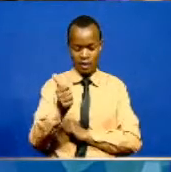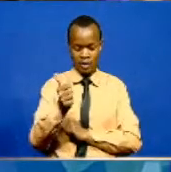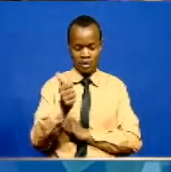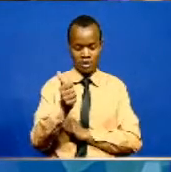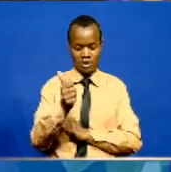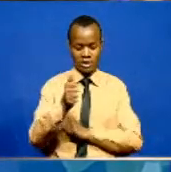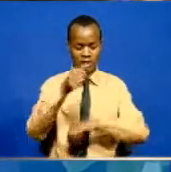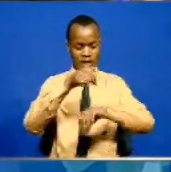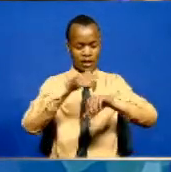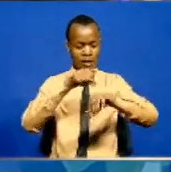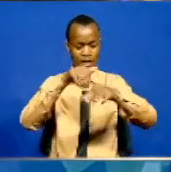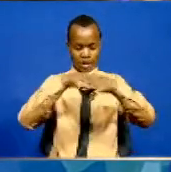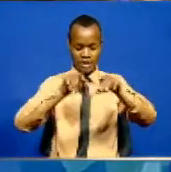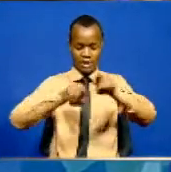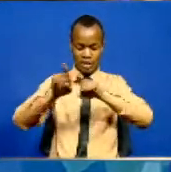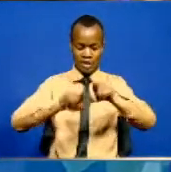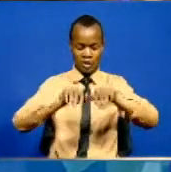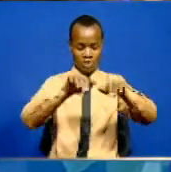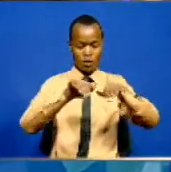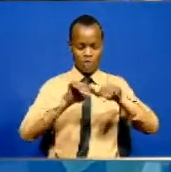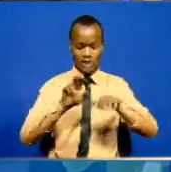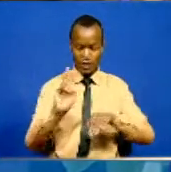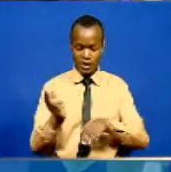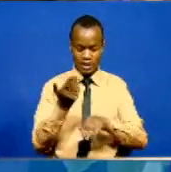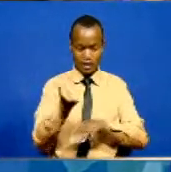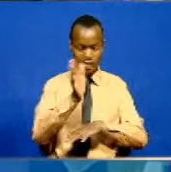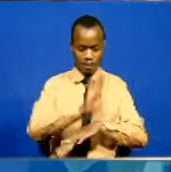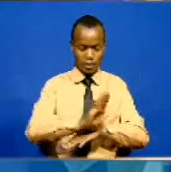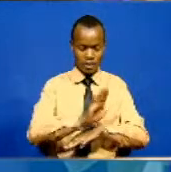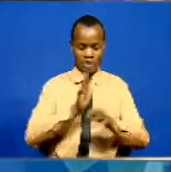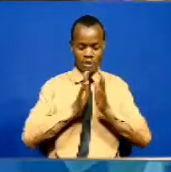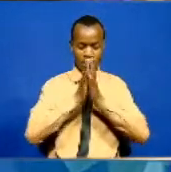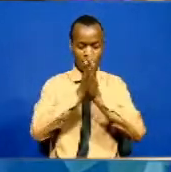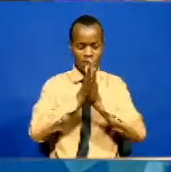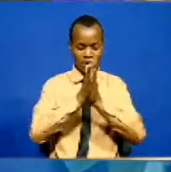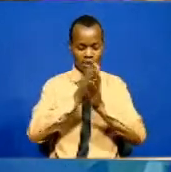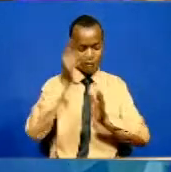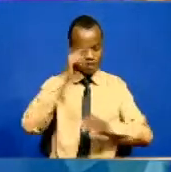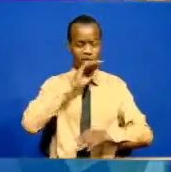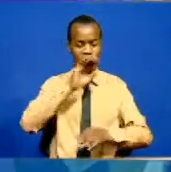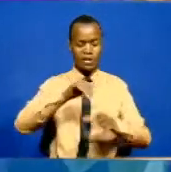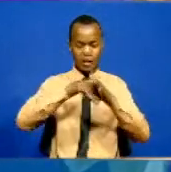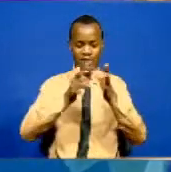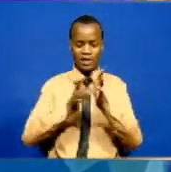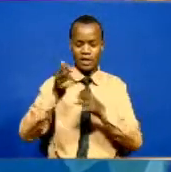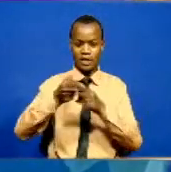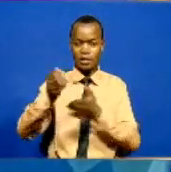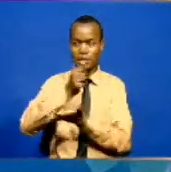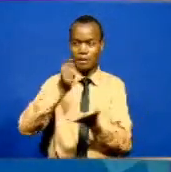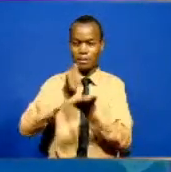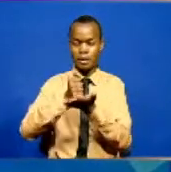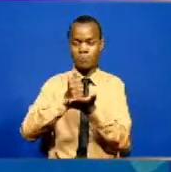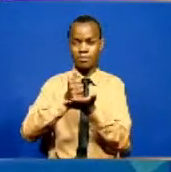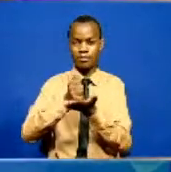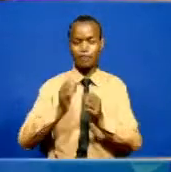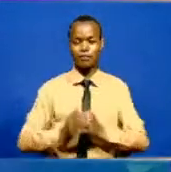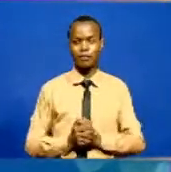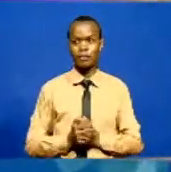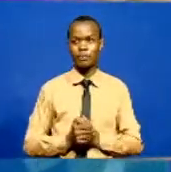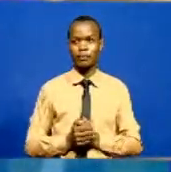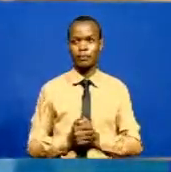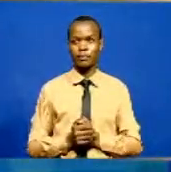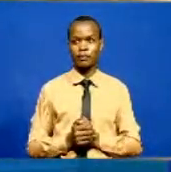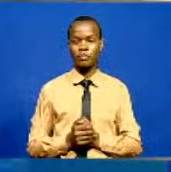journey, awaiting for your second return, is our prayer for him in Jesus' name. Amen. Take your